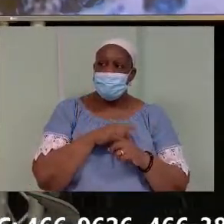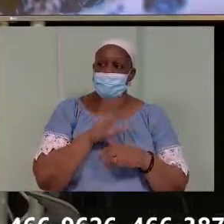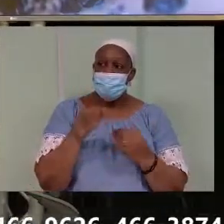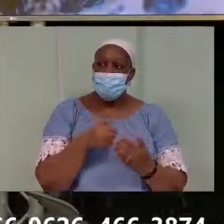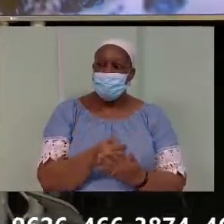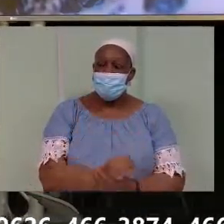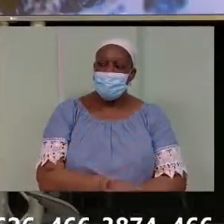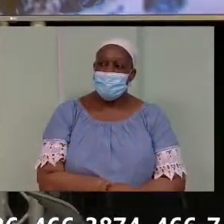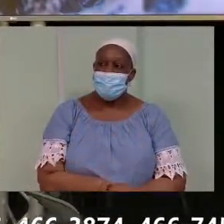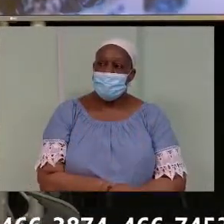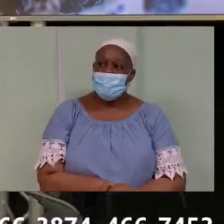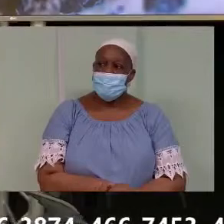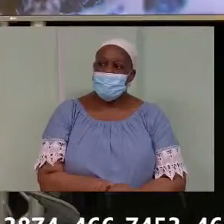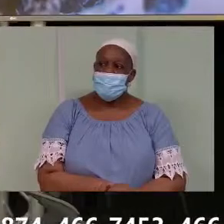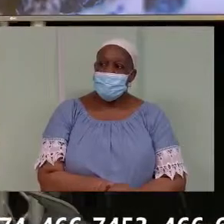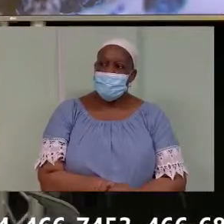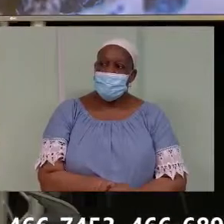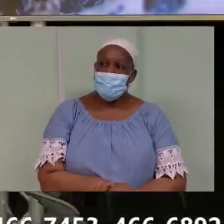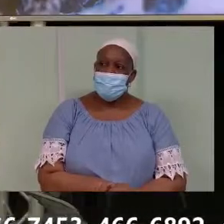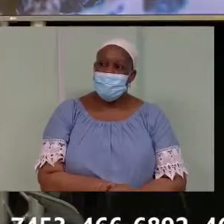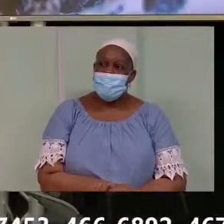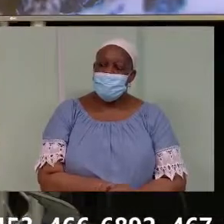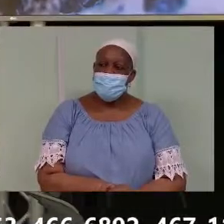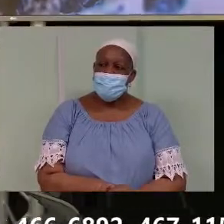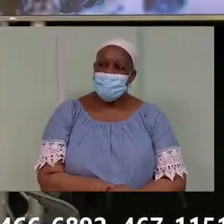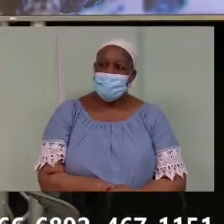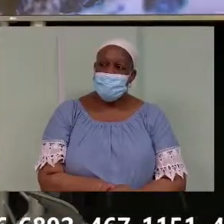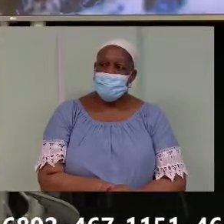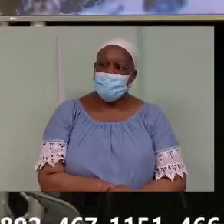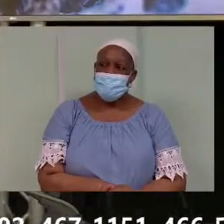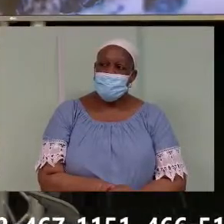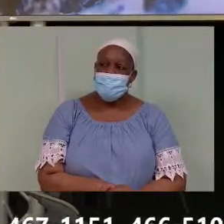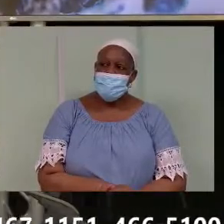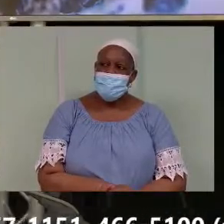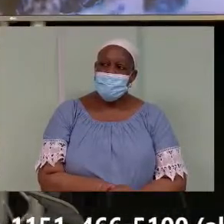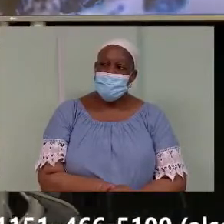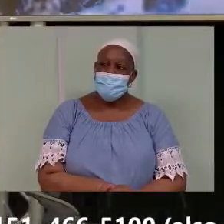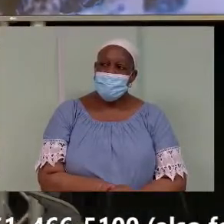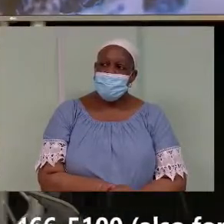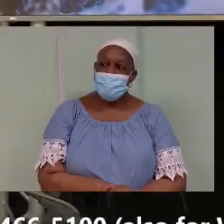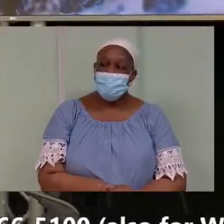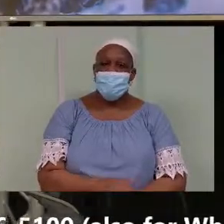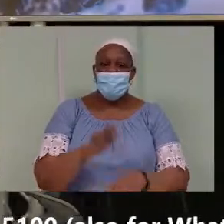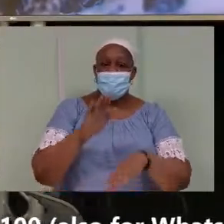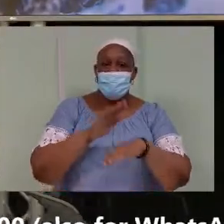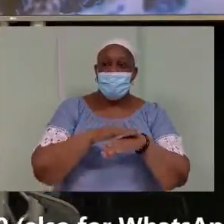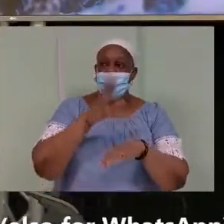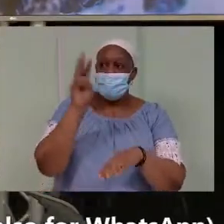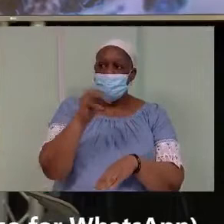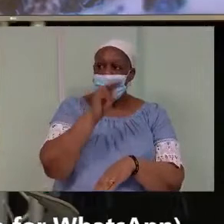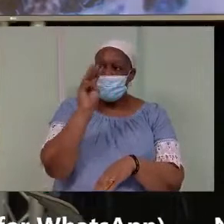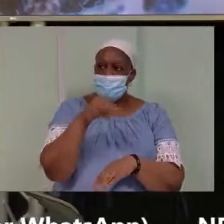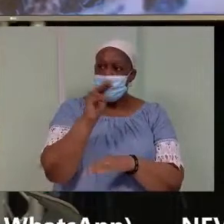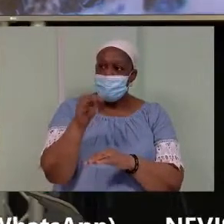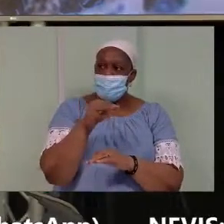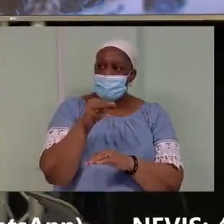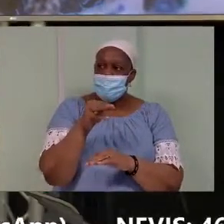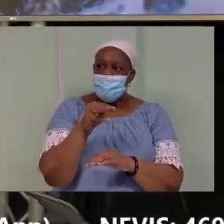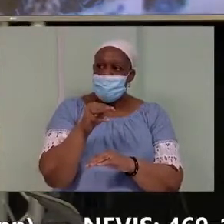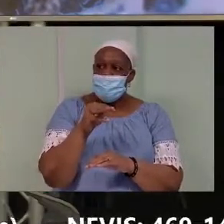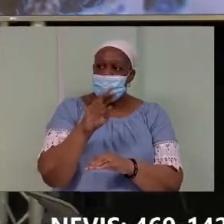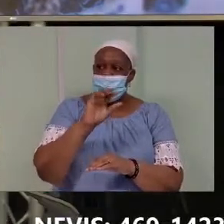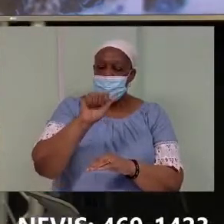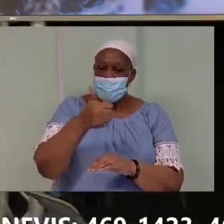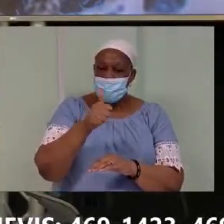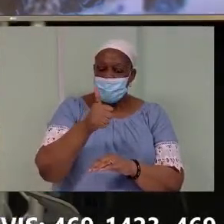I forgot something to advise you of something that is going to be happening effective Monday. Effective Monday,